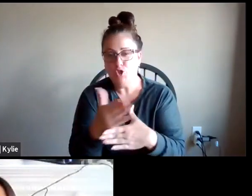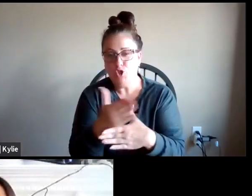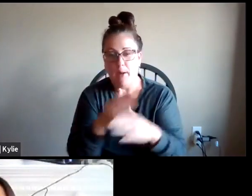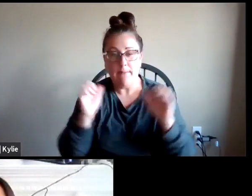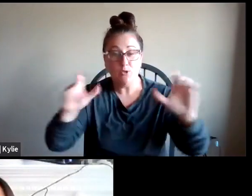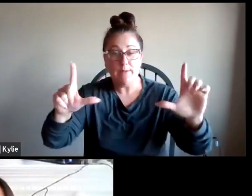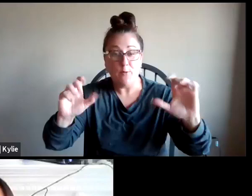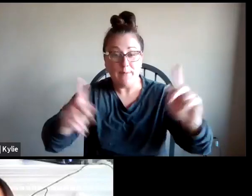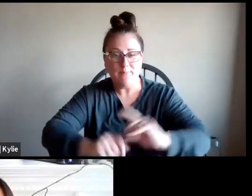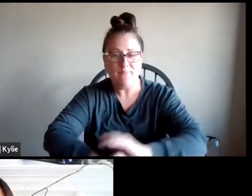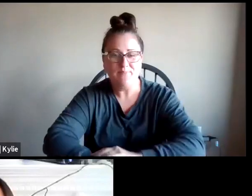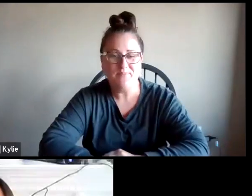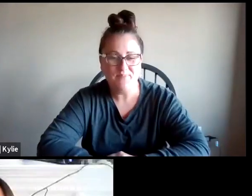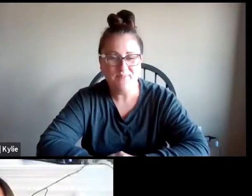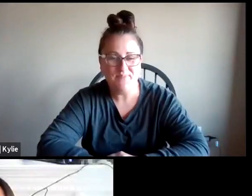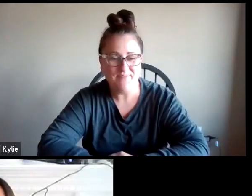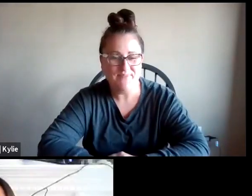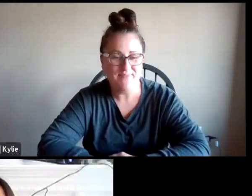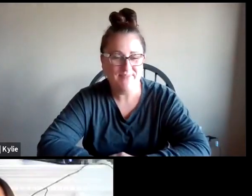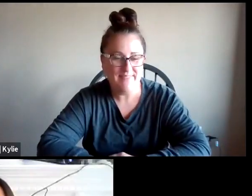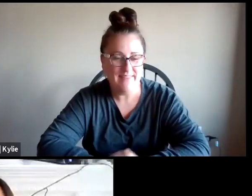screen.